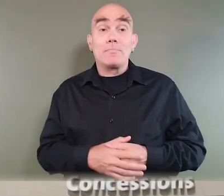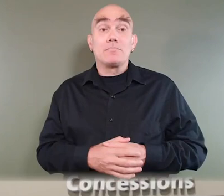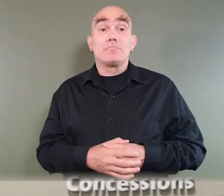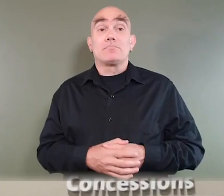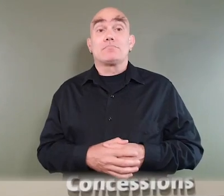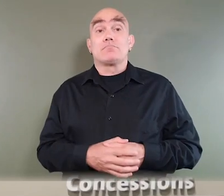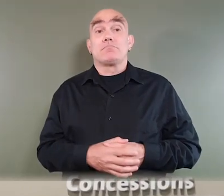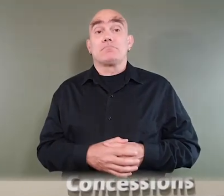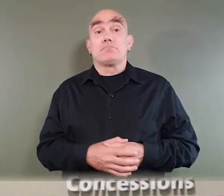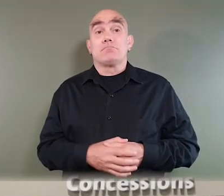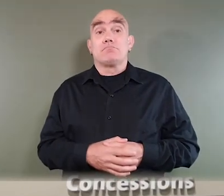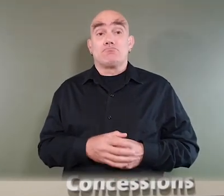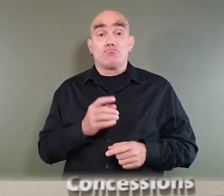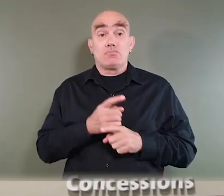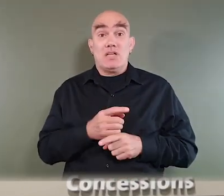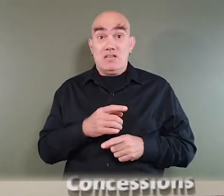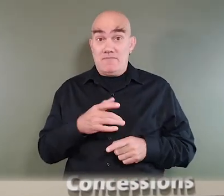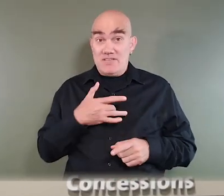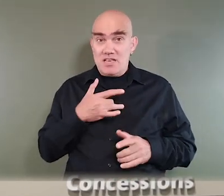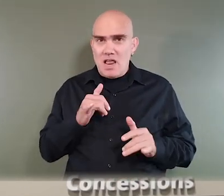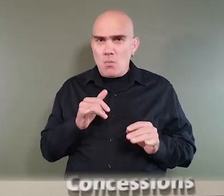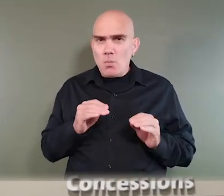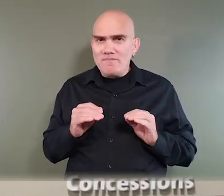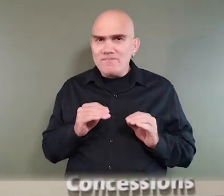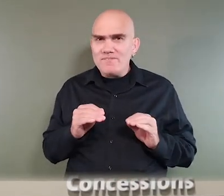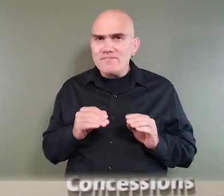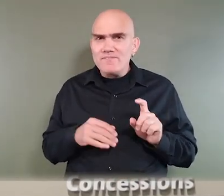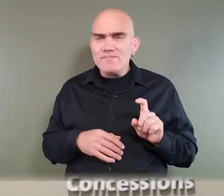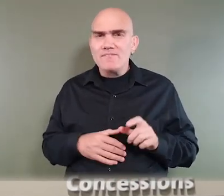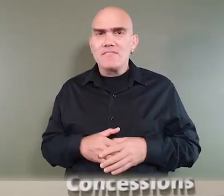Right? Is it a moving sensation?